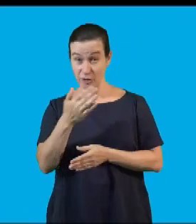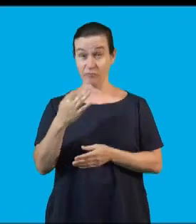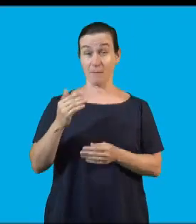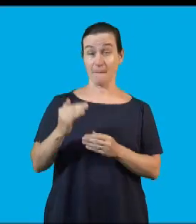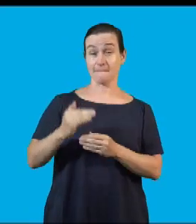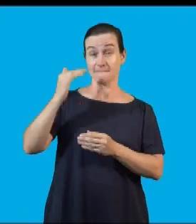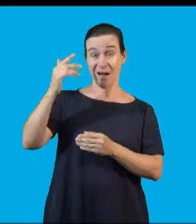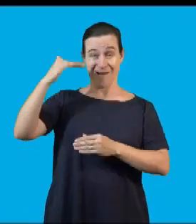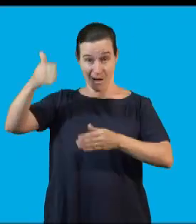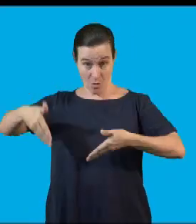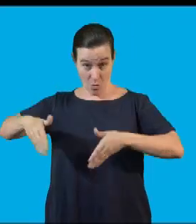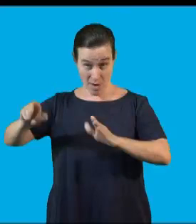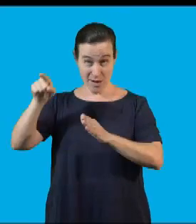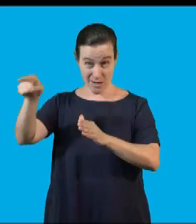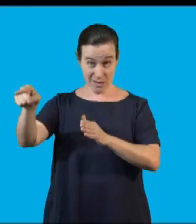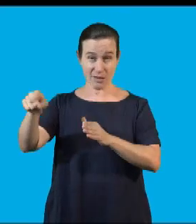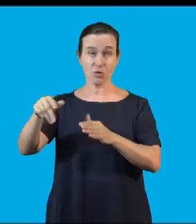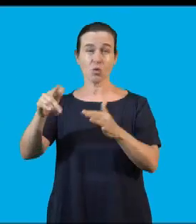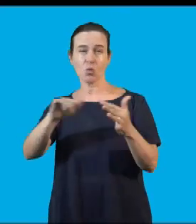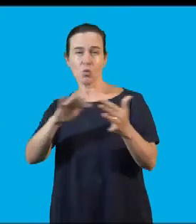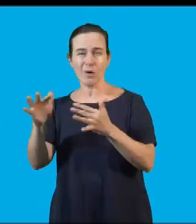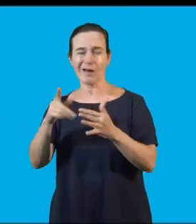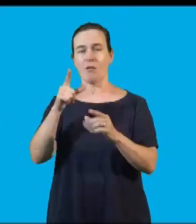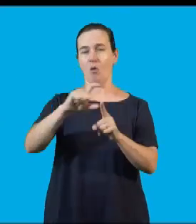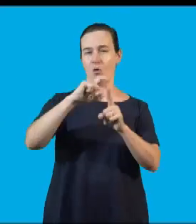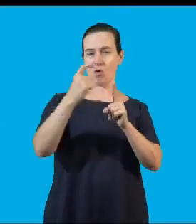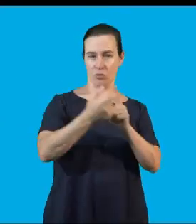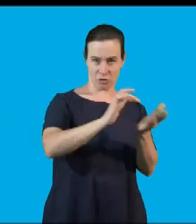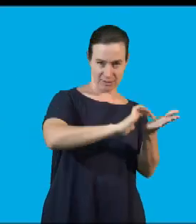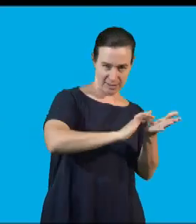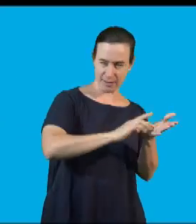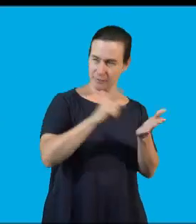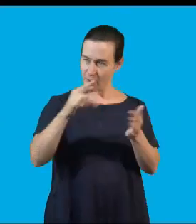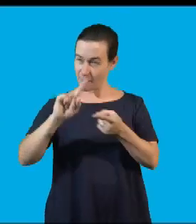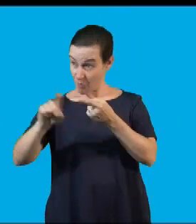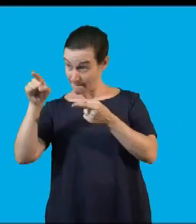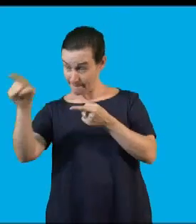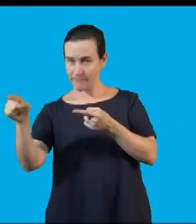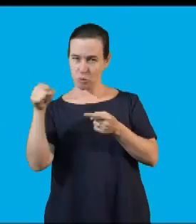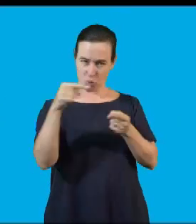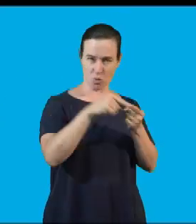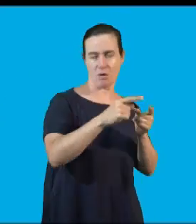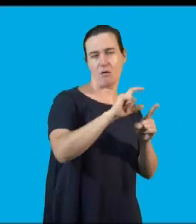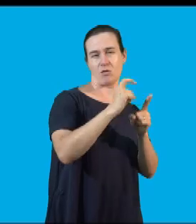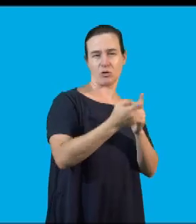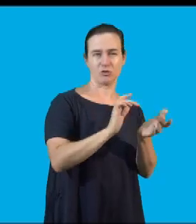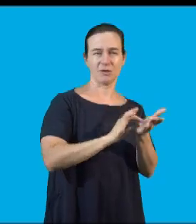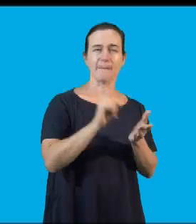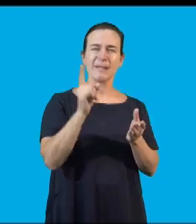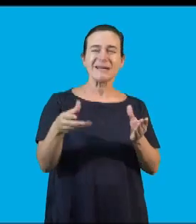the main highway exit to the cultural center where the event will take place. Be sure to